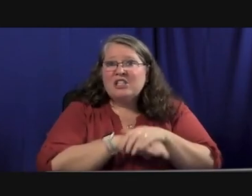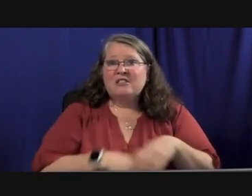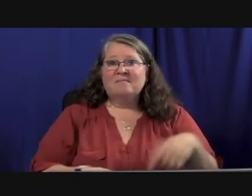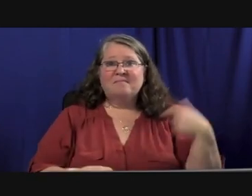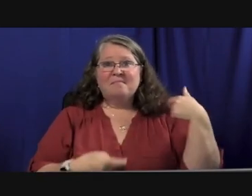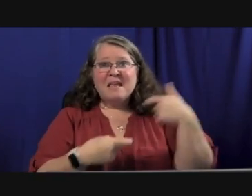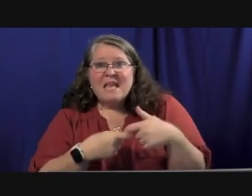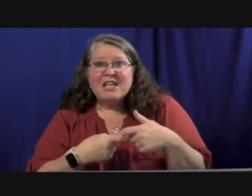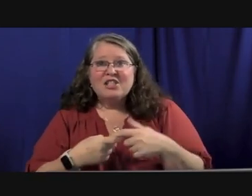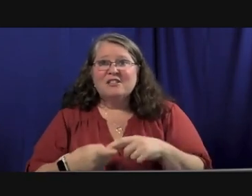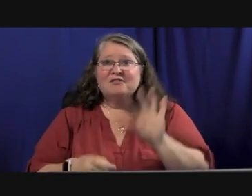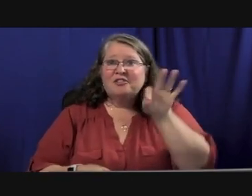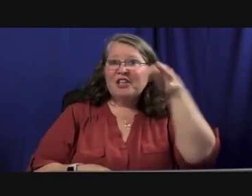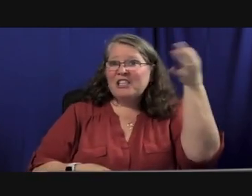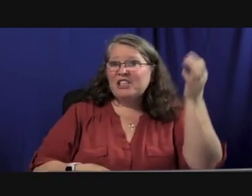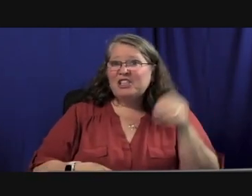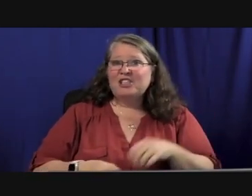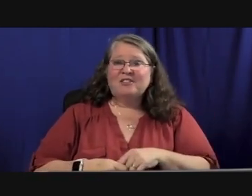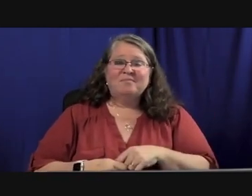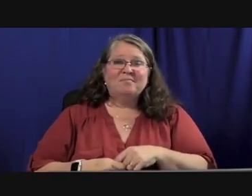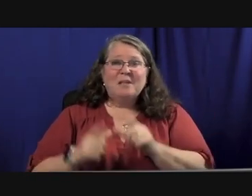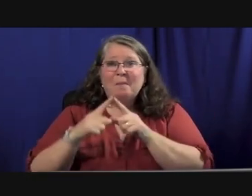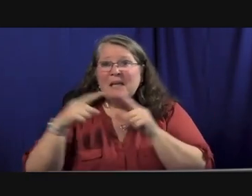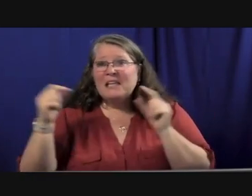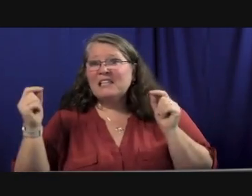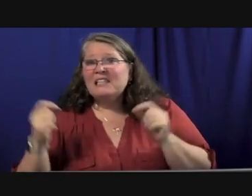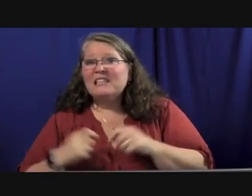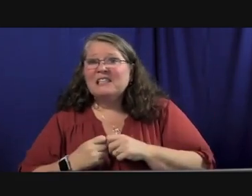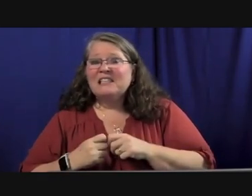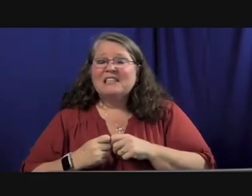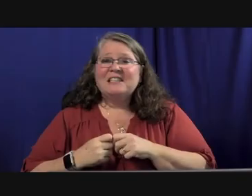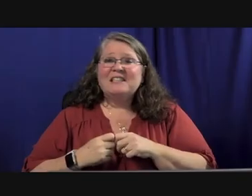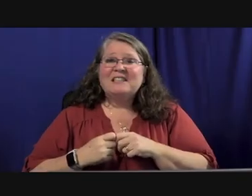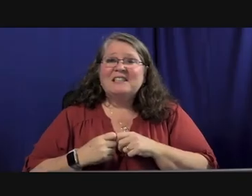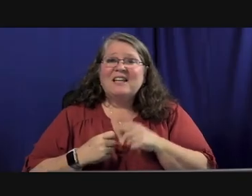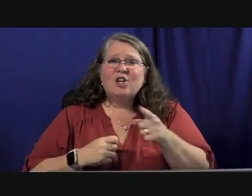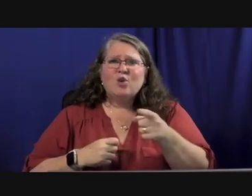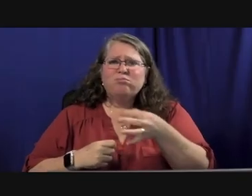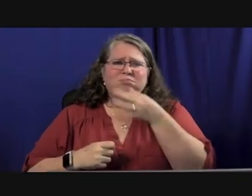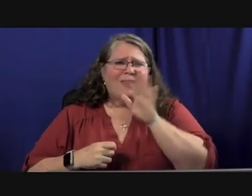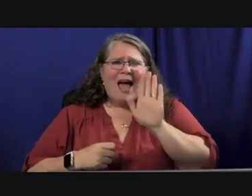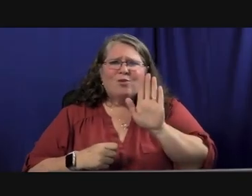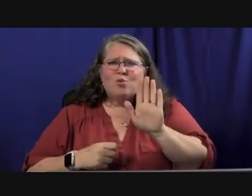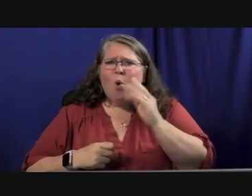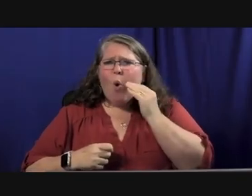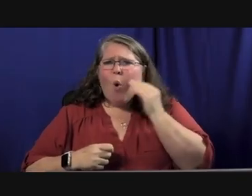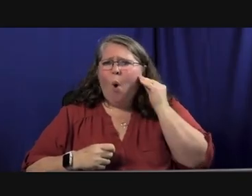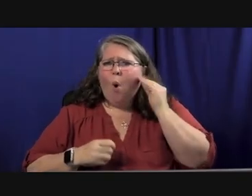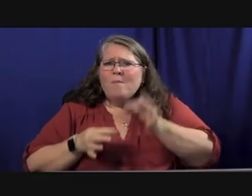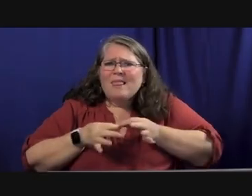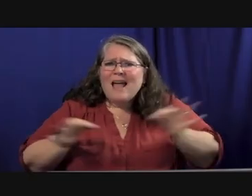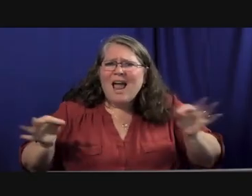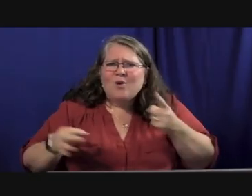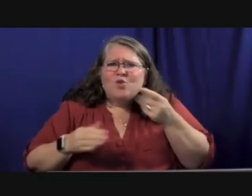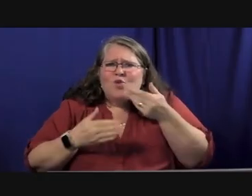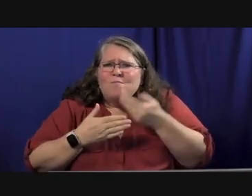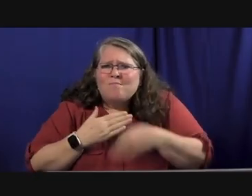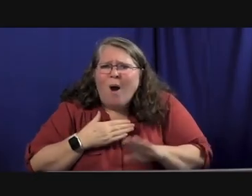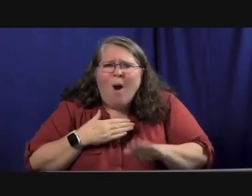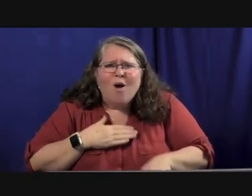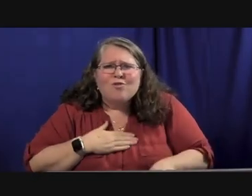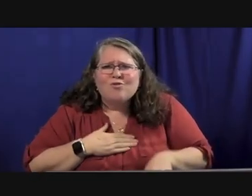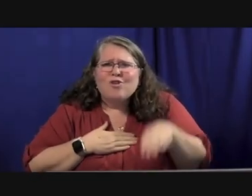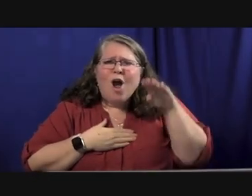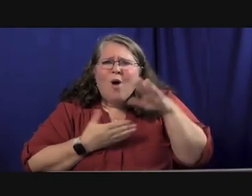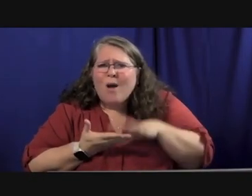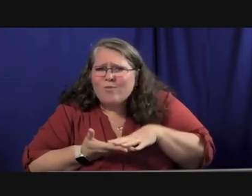participants, say you are supposed to be experts in English, French, and Japanese. That's your home